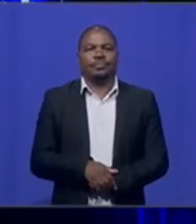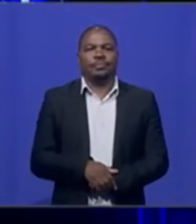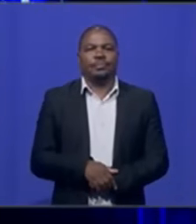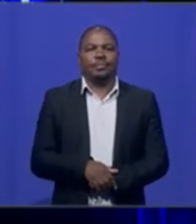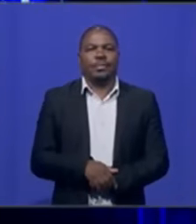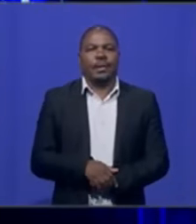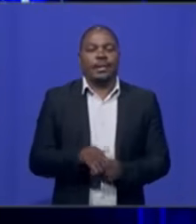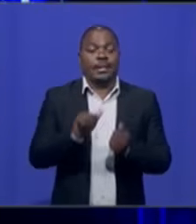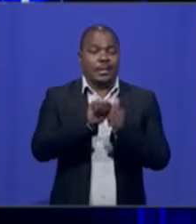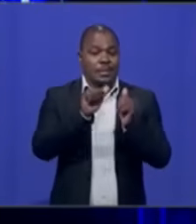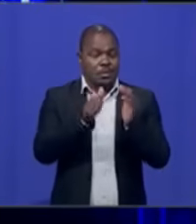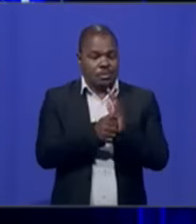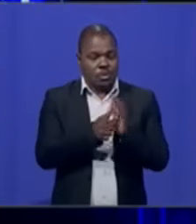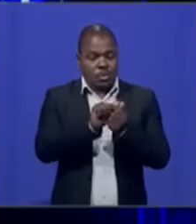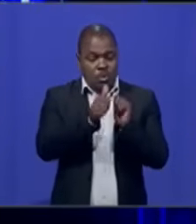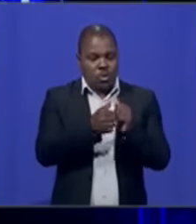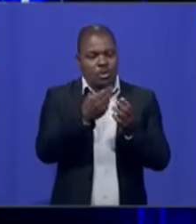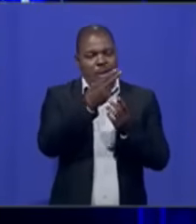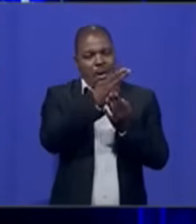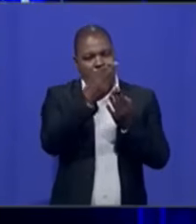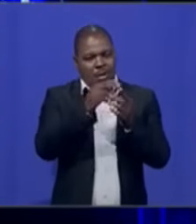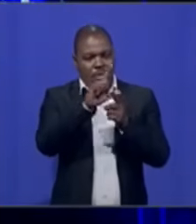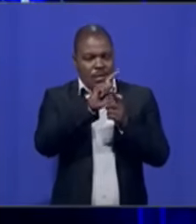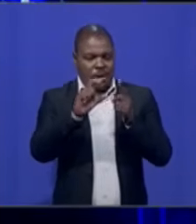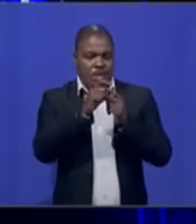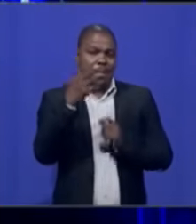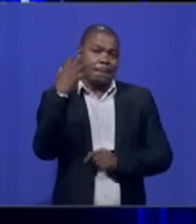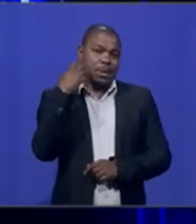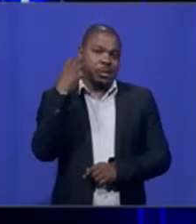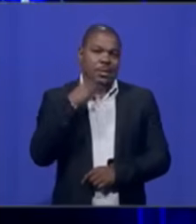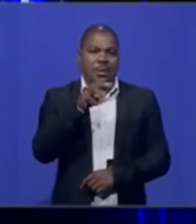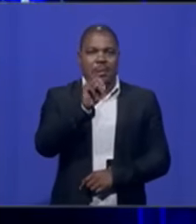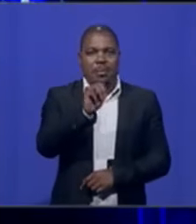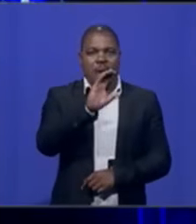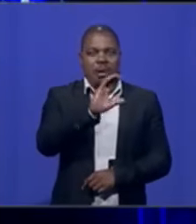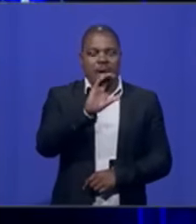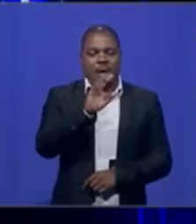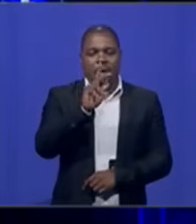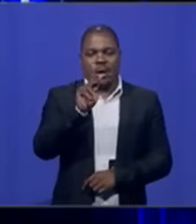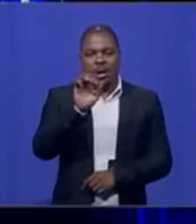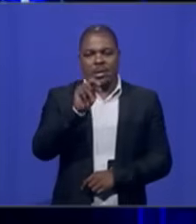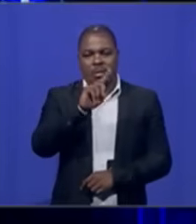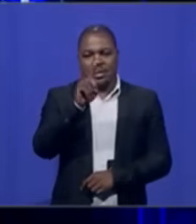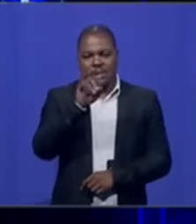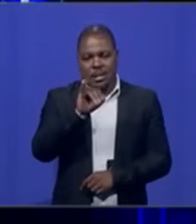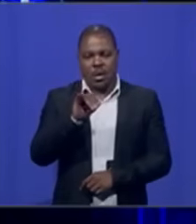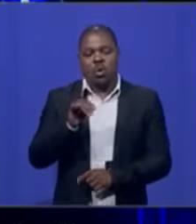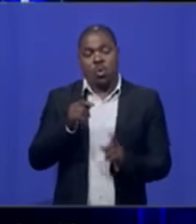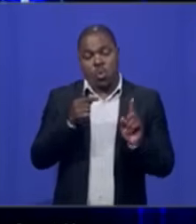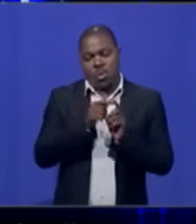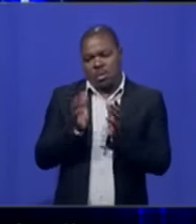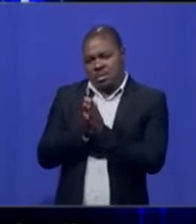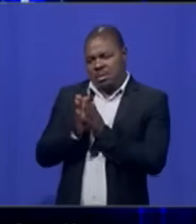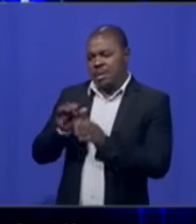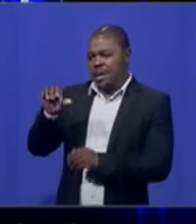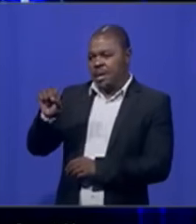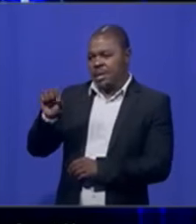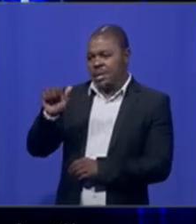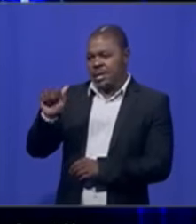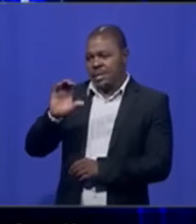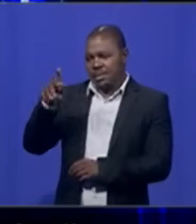Letona lefapheng la dipapadi bonono le botjhaba le Gaten McKenzie o kopile mokgatlo wa SACP le ANC hore ba boele ba fumane